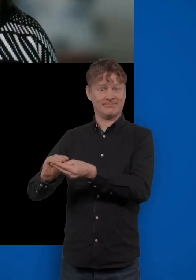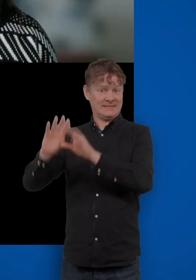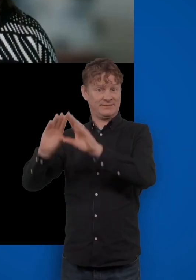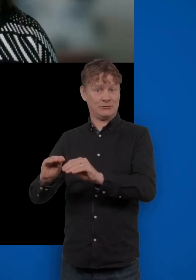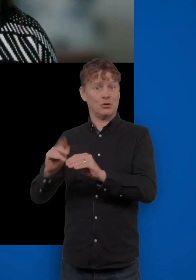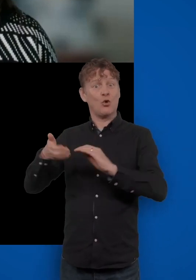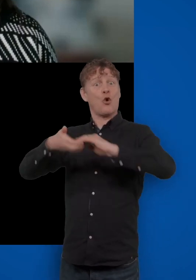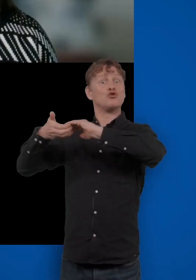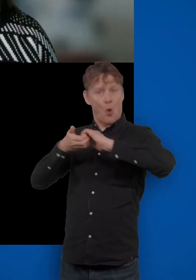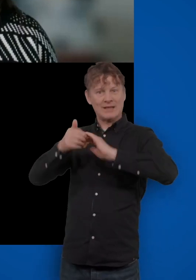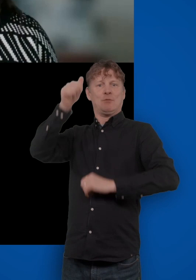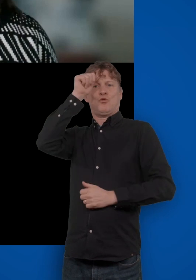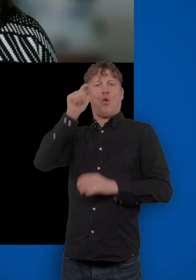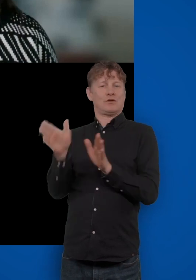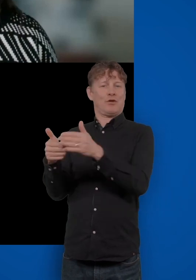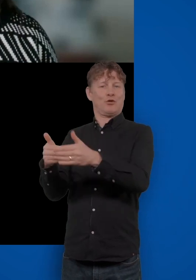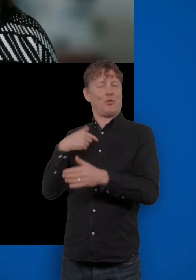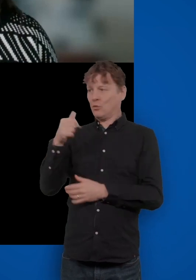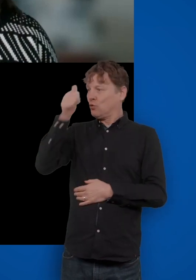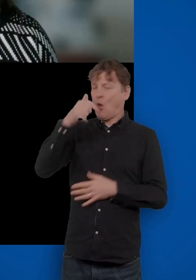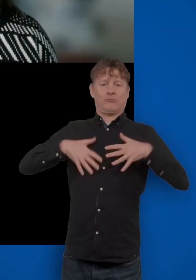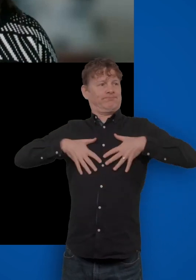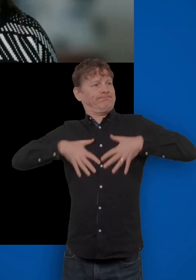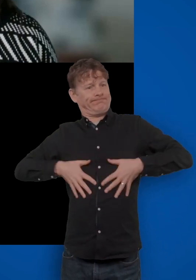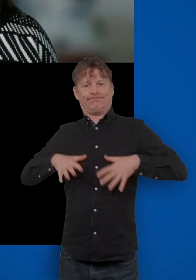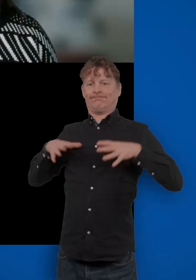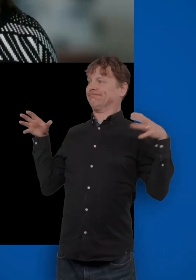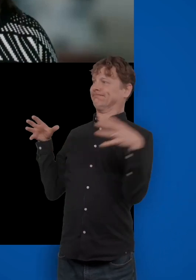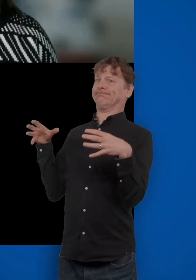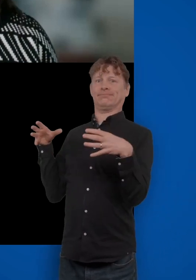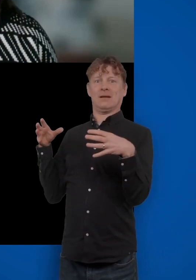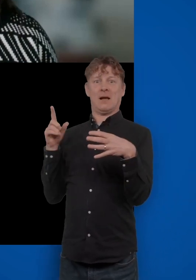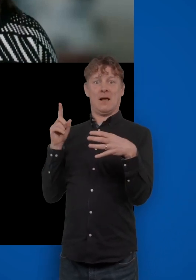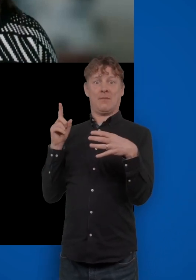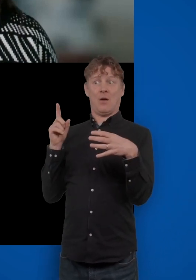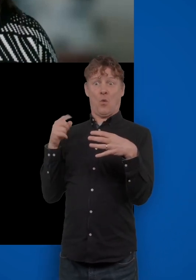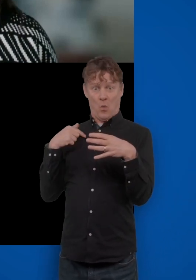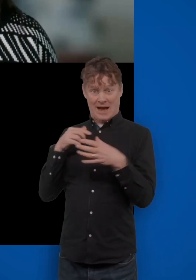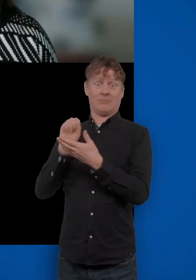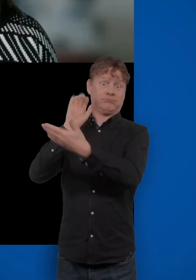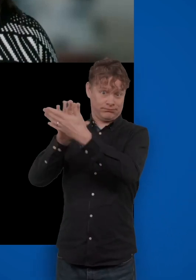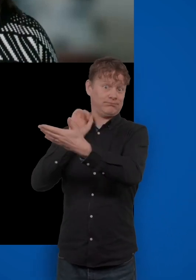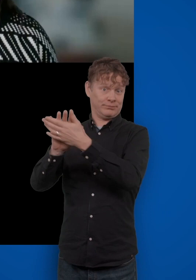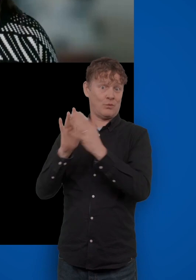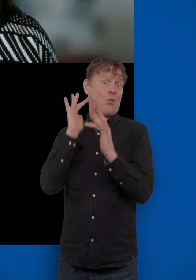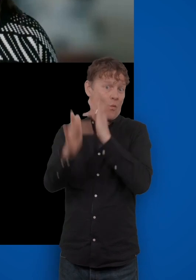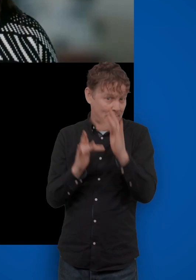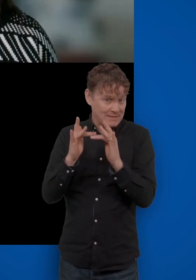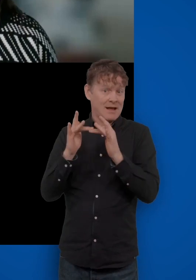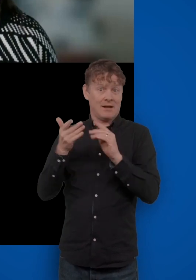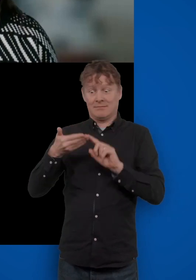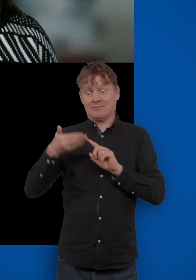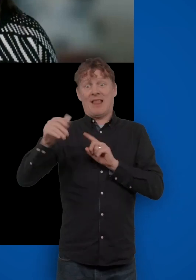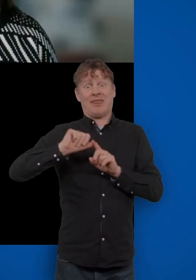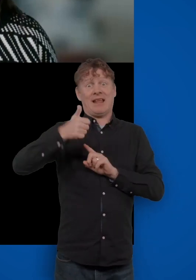what the consortium knows. And so we have tried really hard to make sure that everything that we know is on our website and will be handed forward